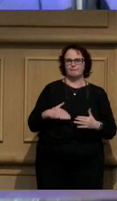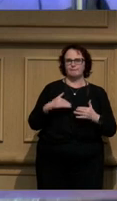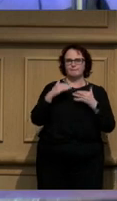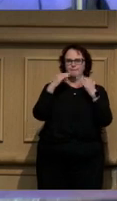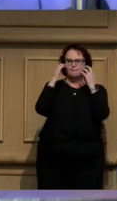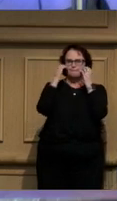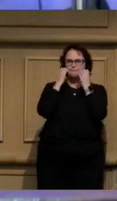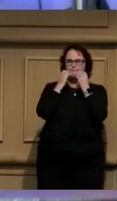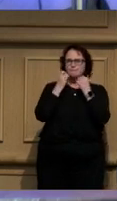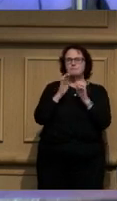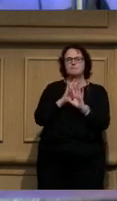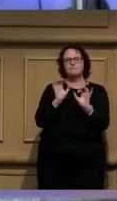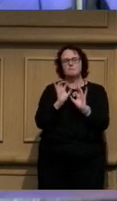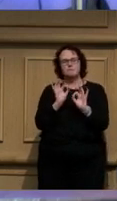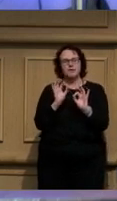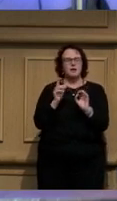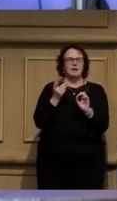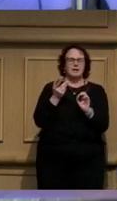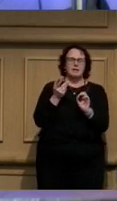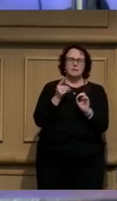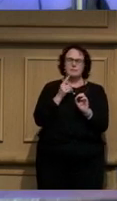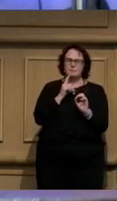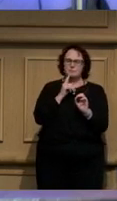I don't know, it's important